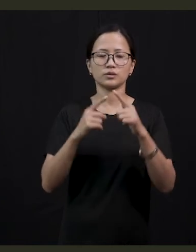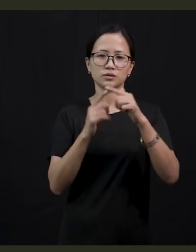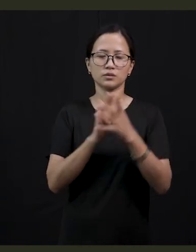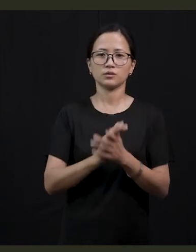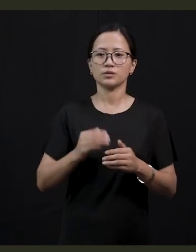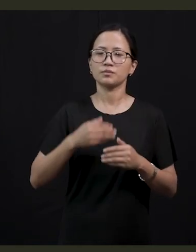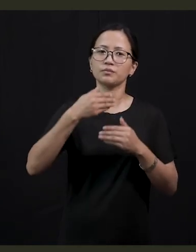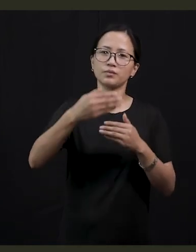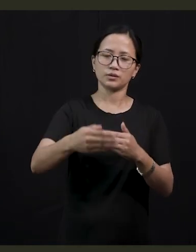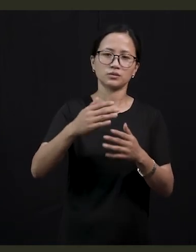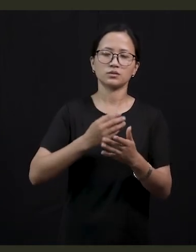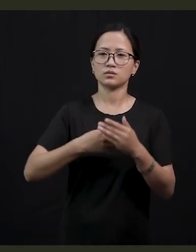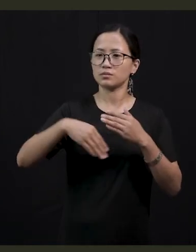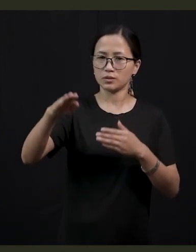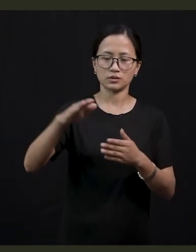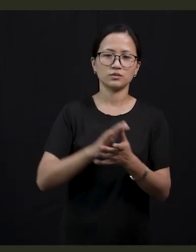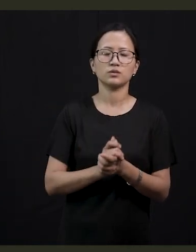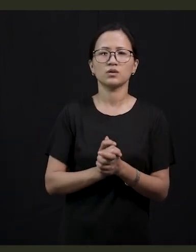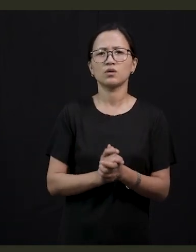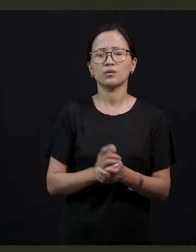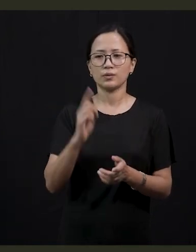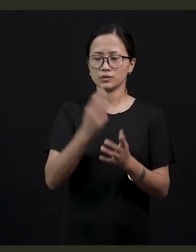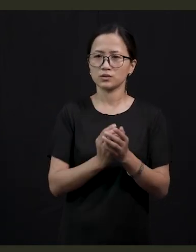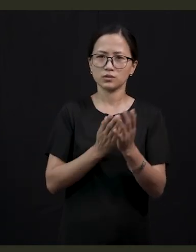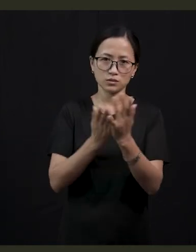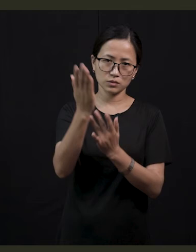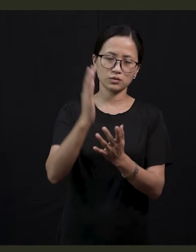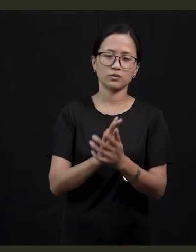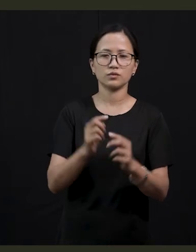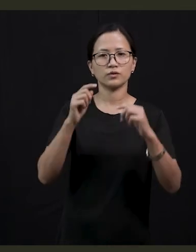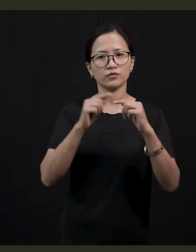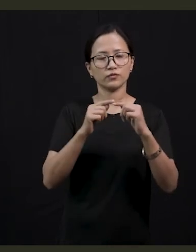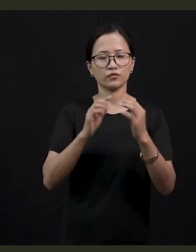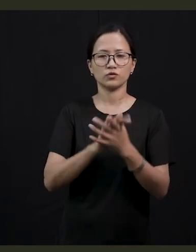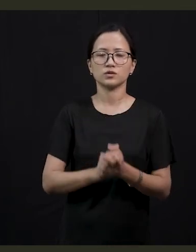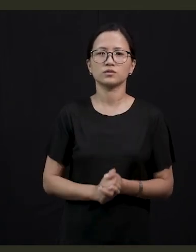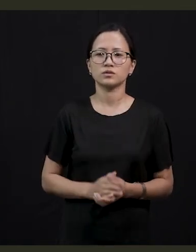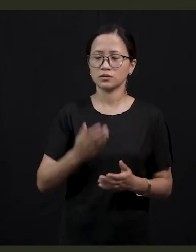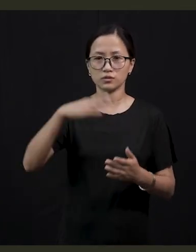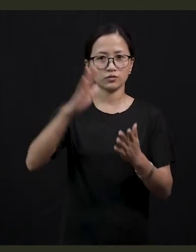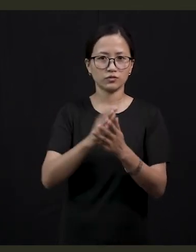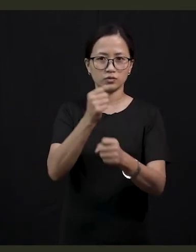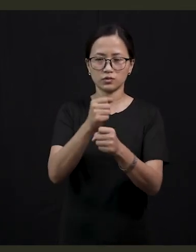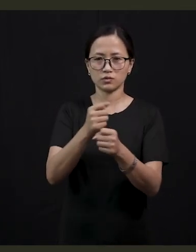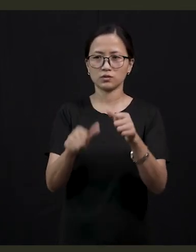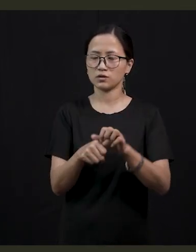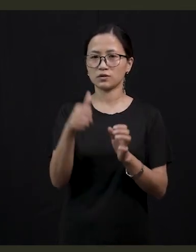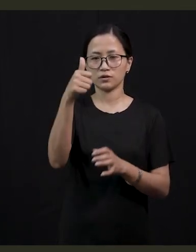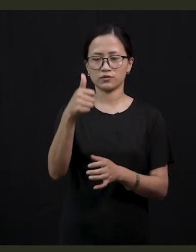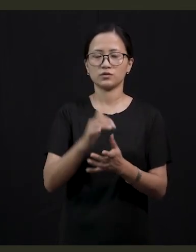is passed from the assembly. Once it is gone through, after the voting, it goes to the governor for